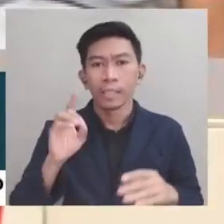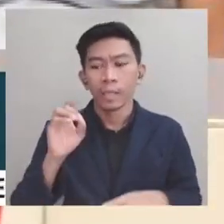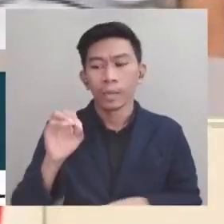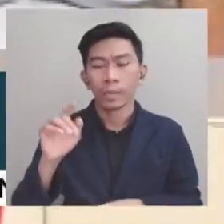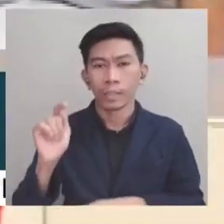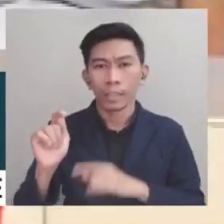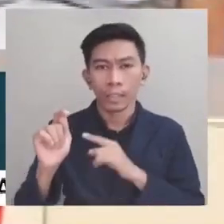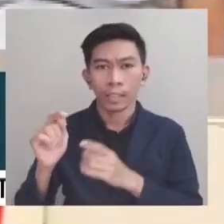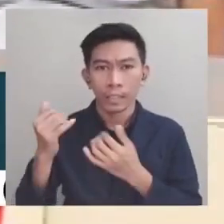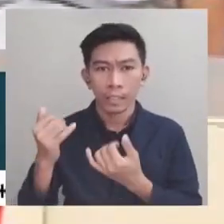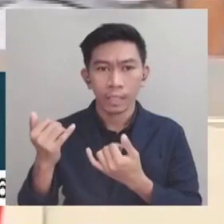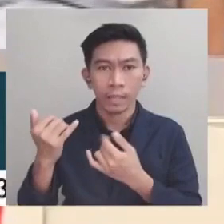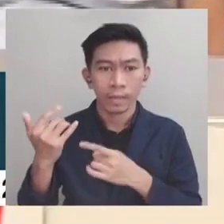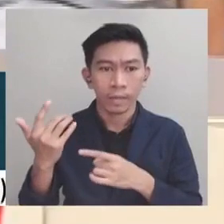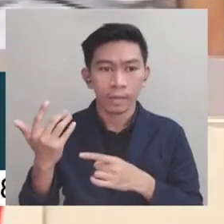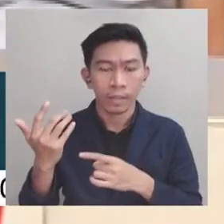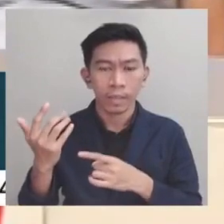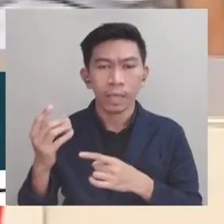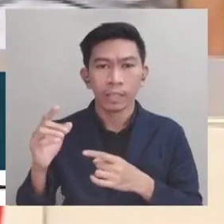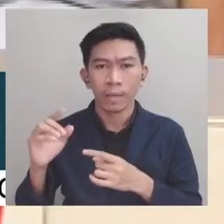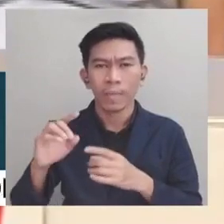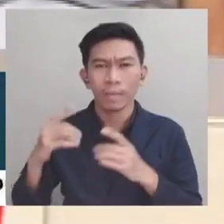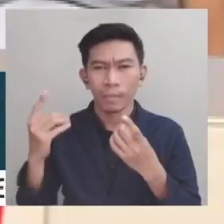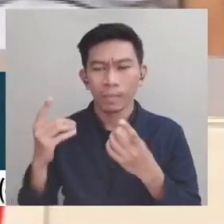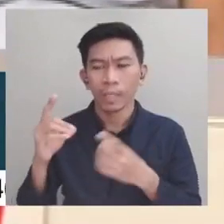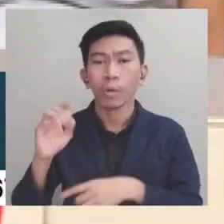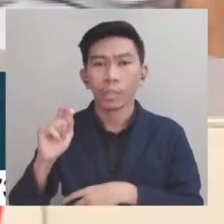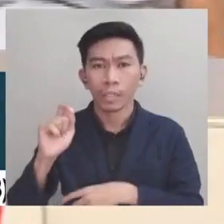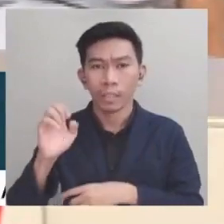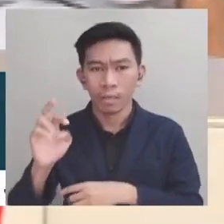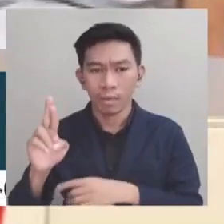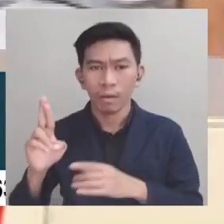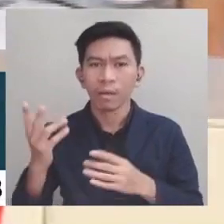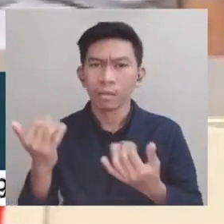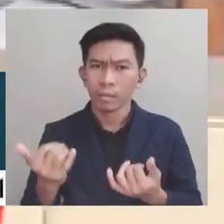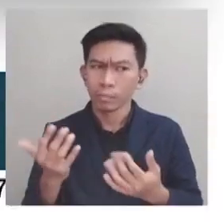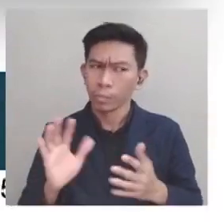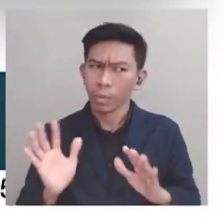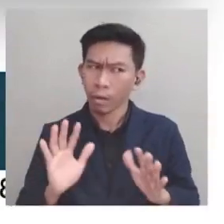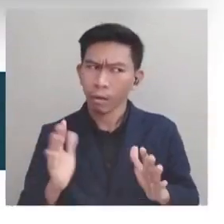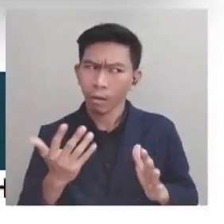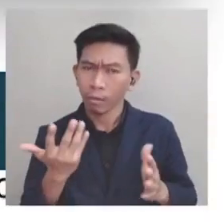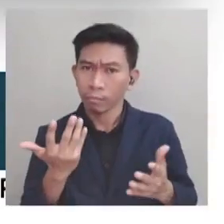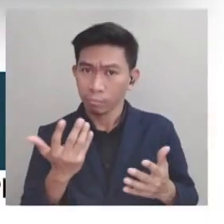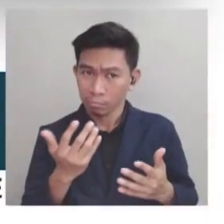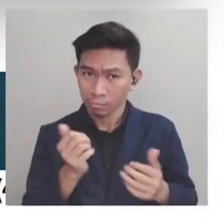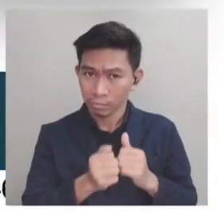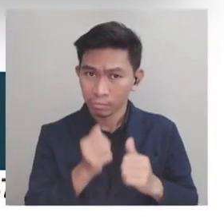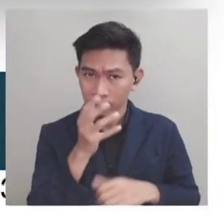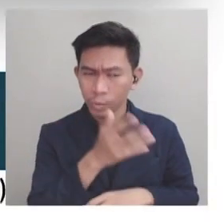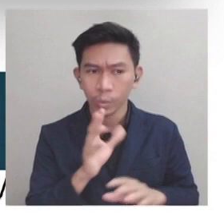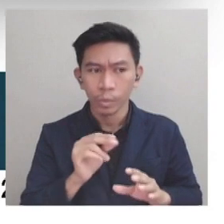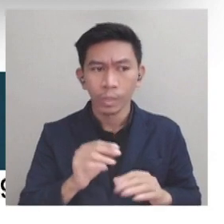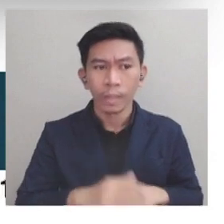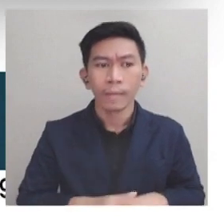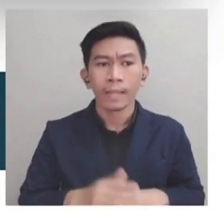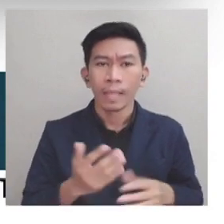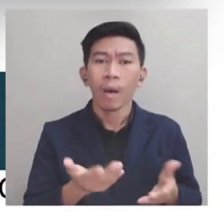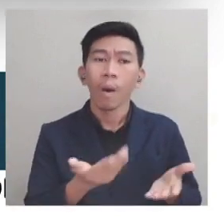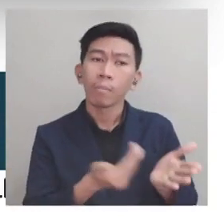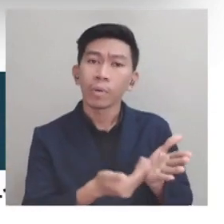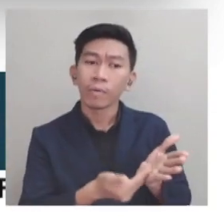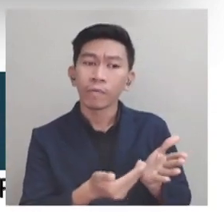challenging Manibela's accusation that their claims are left unheard. The agency is asking Valbuena to provide concrete proof and